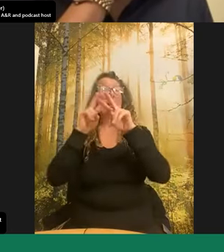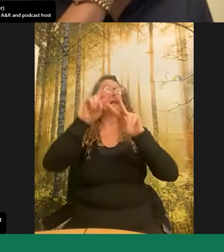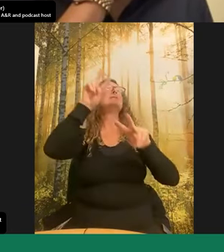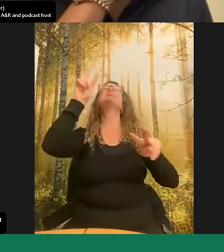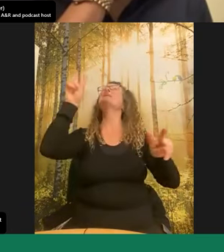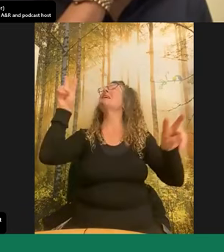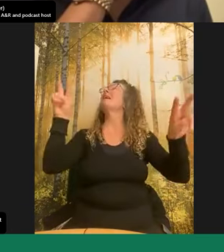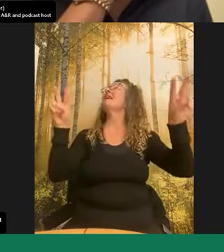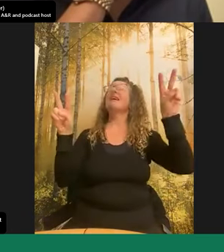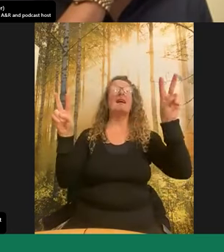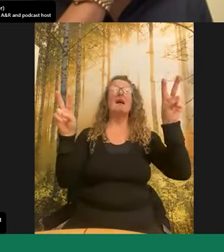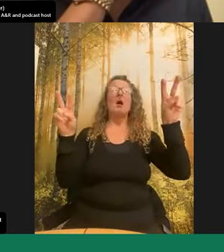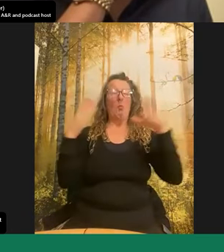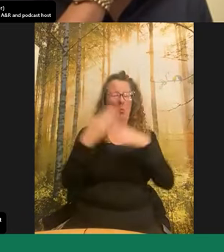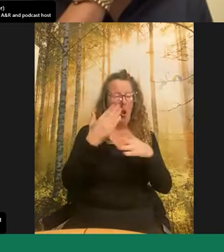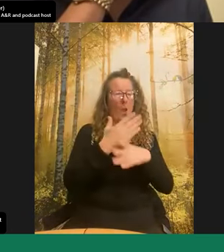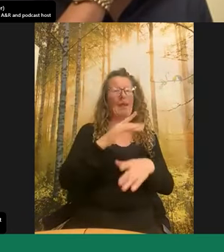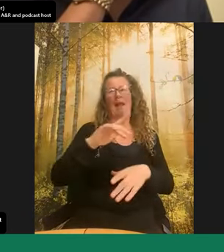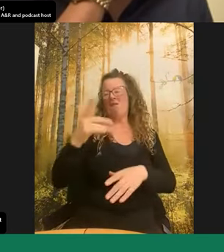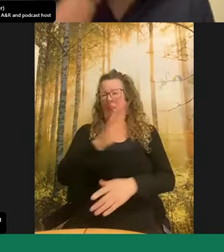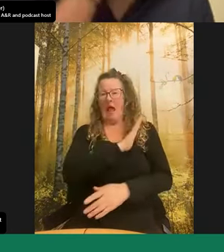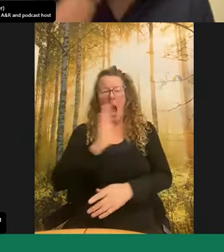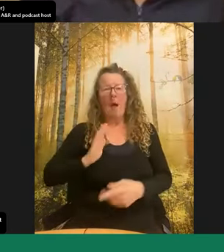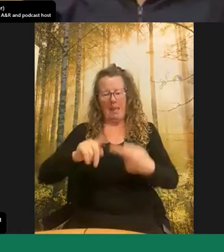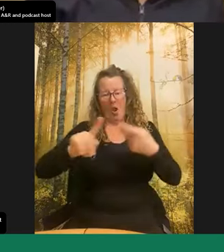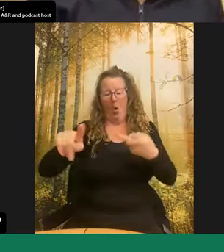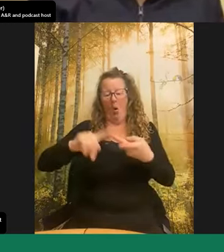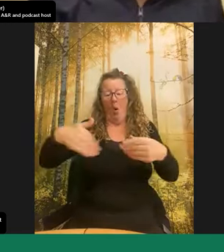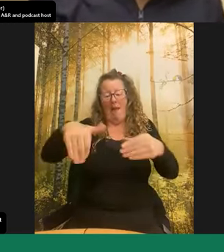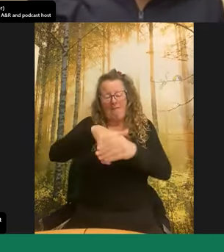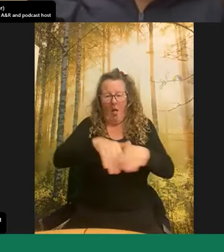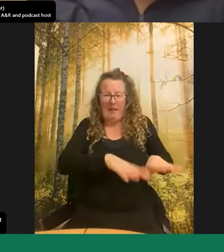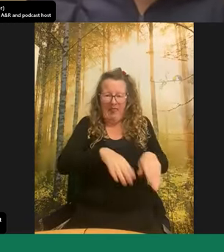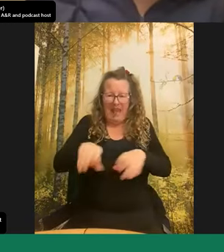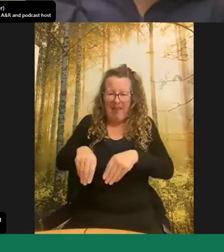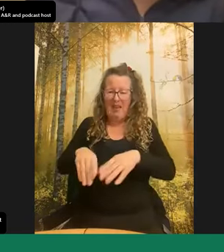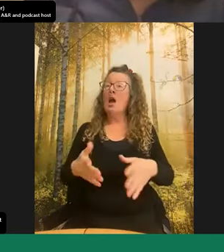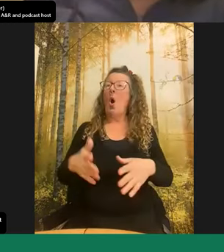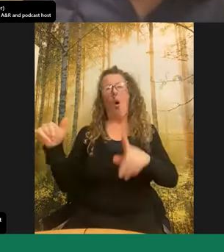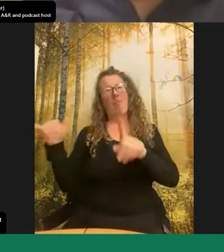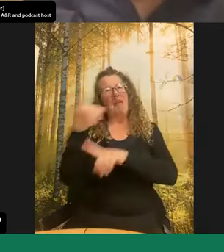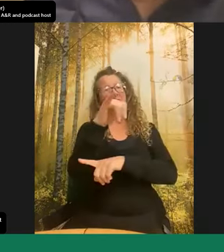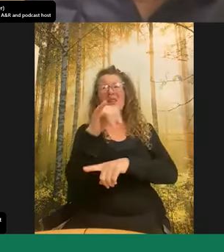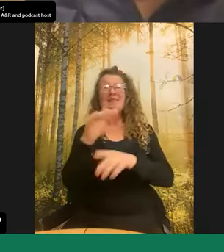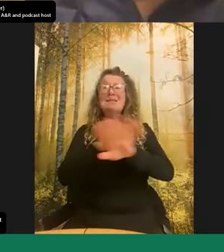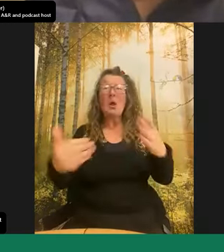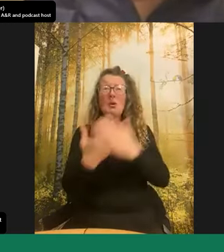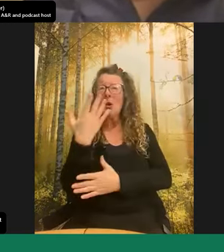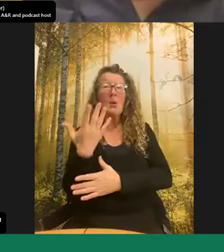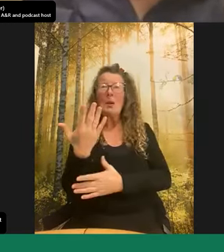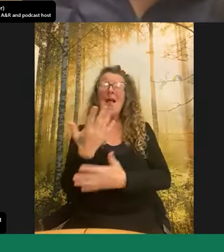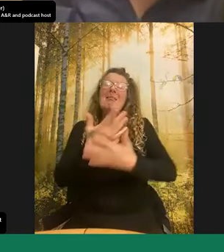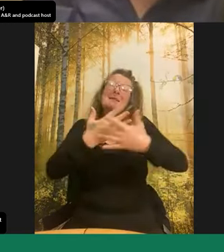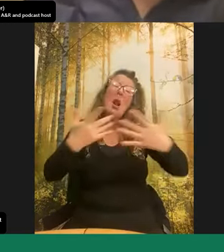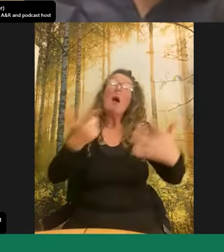British Army or working for or being part of the Navy or the Air Force is not a new thing for Black people. I mean, you can see there are lots of people in the room that have